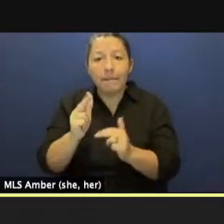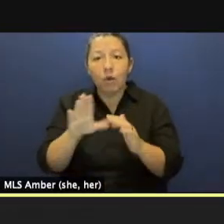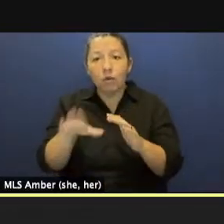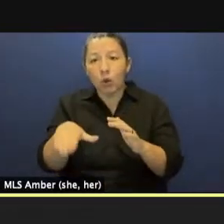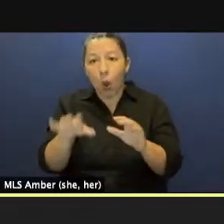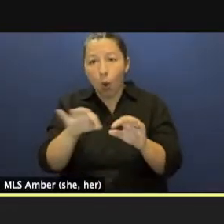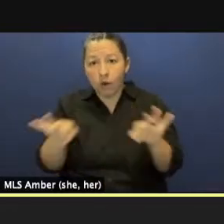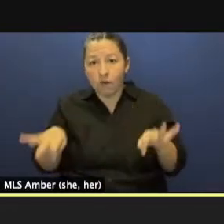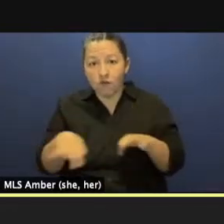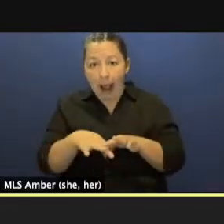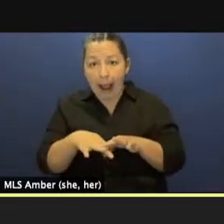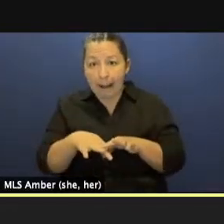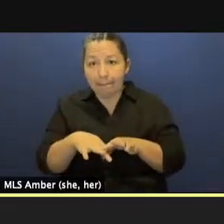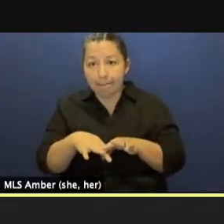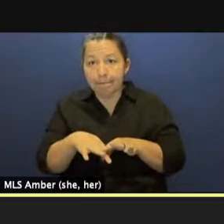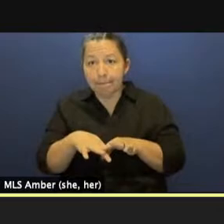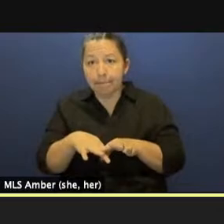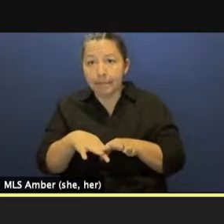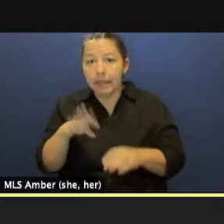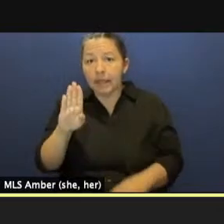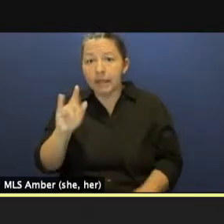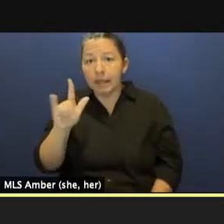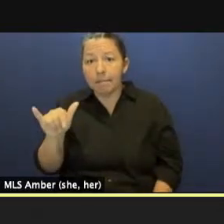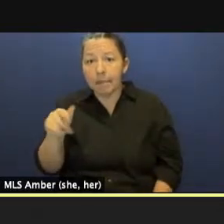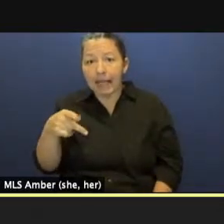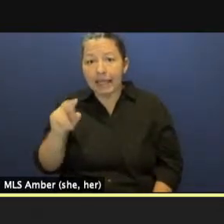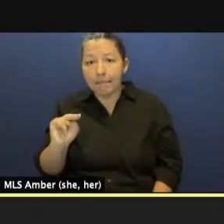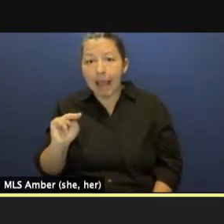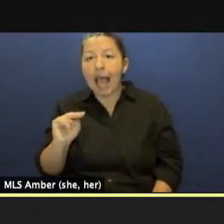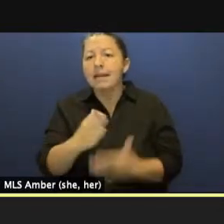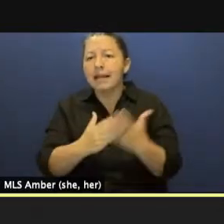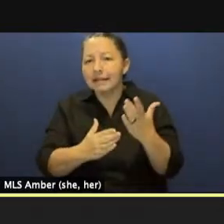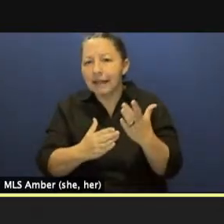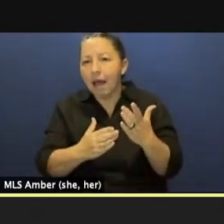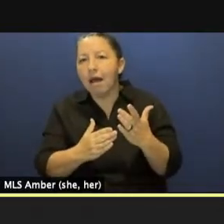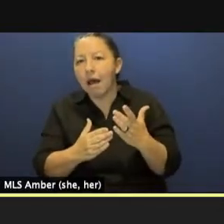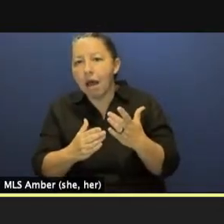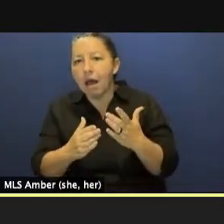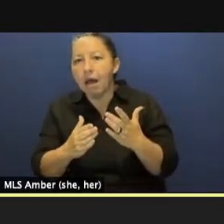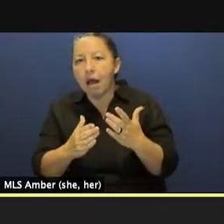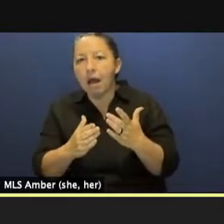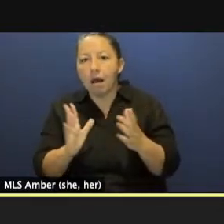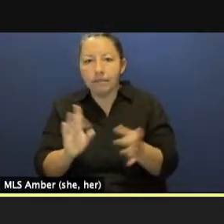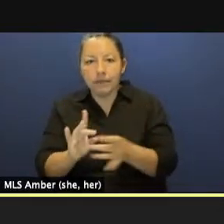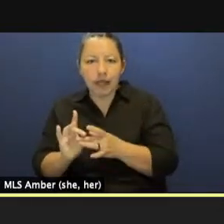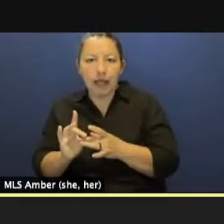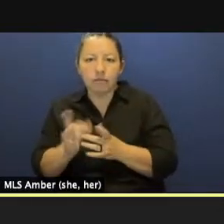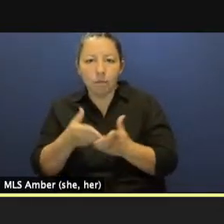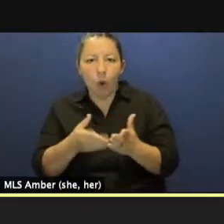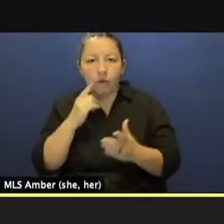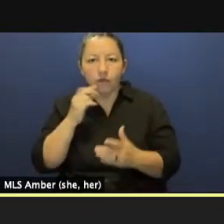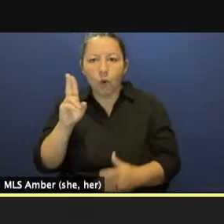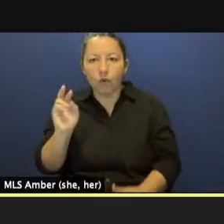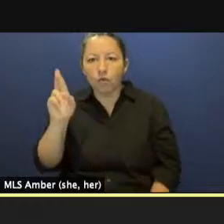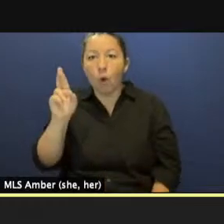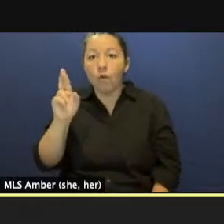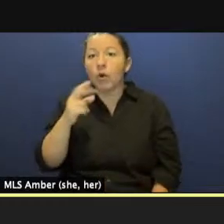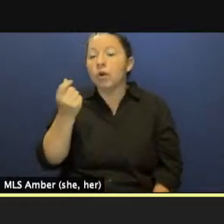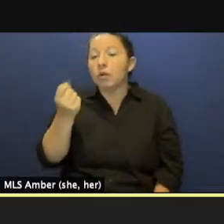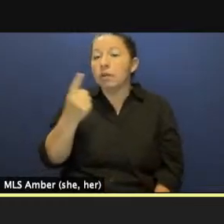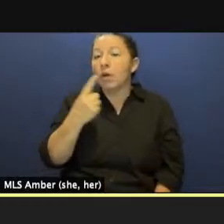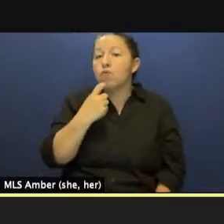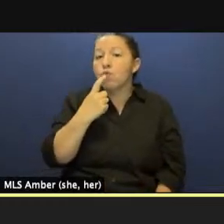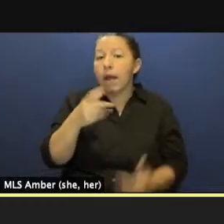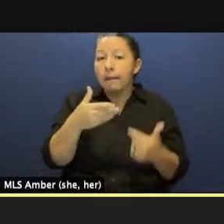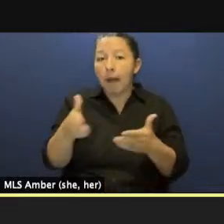frame, the belly pan, and some of the chassis parts for the rover. The red boxes, and there's blue boxes as